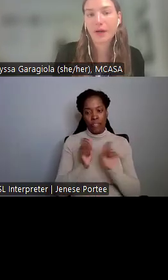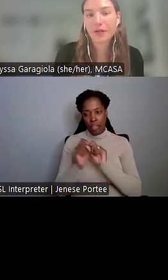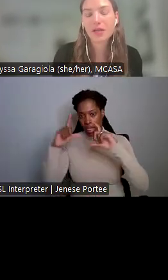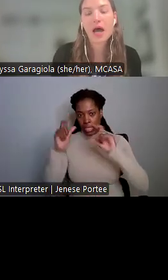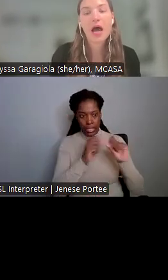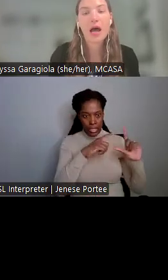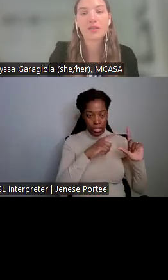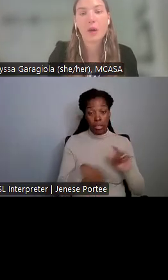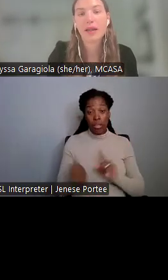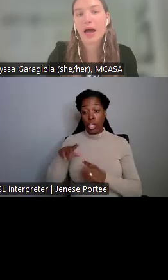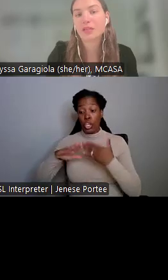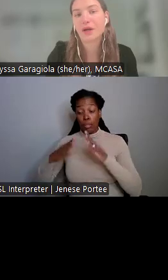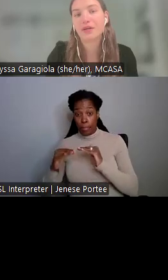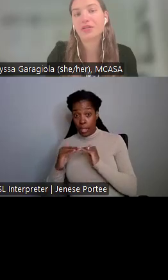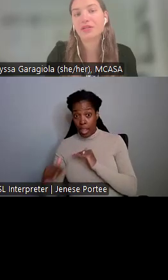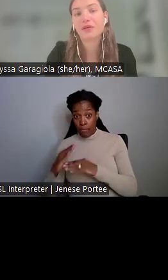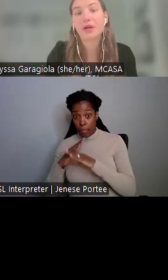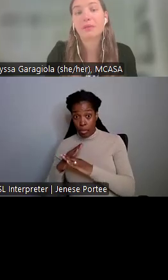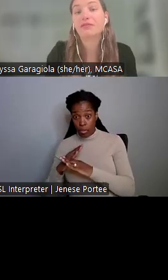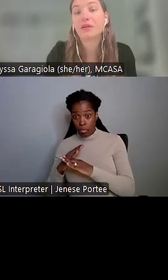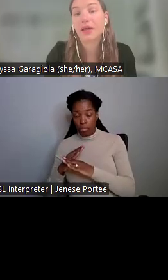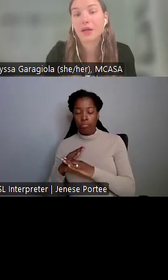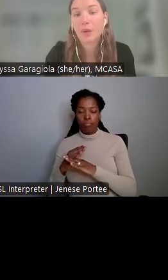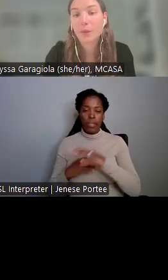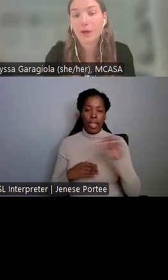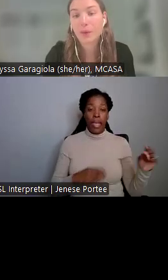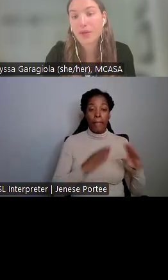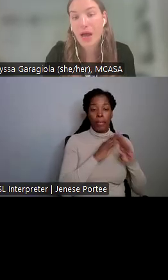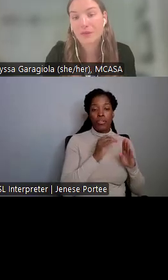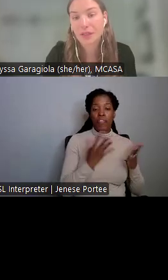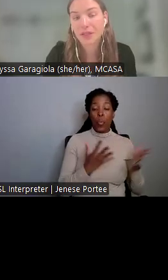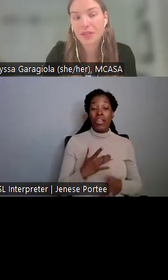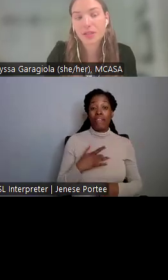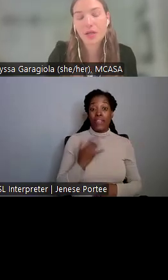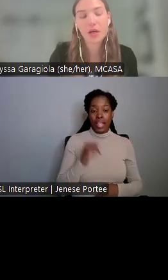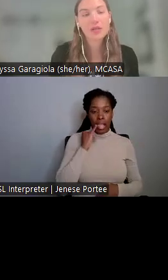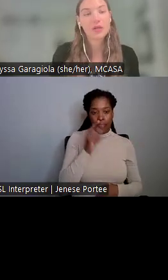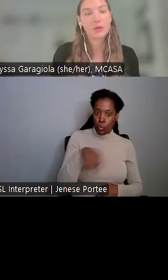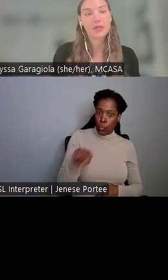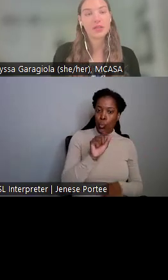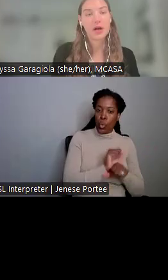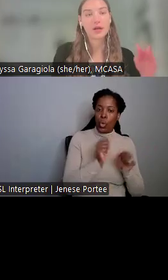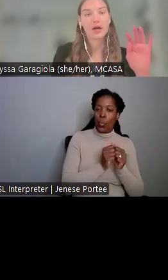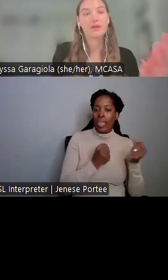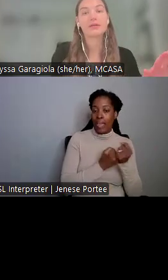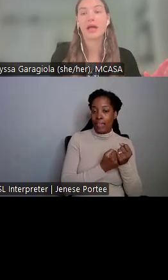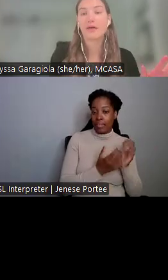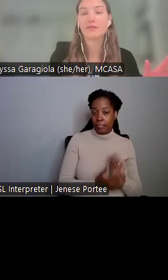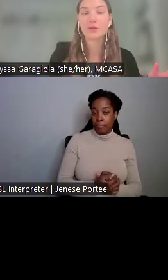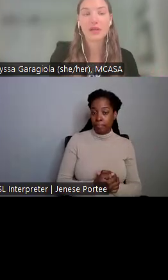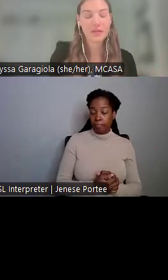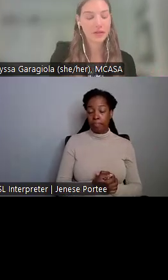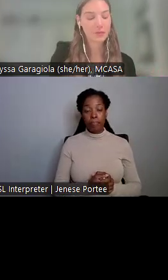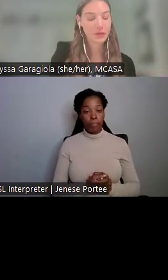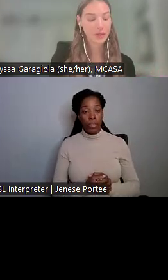level barriers, as well as barriers of what it may feel like when working with advocates. So starting on the